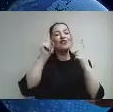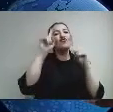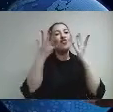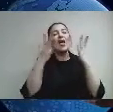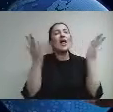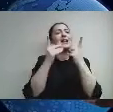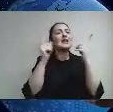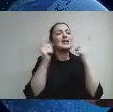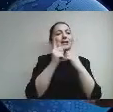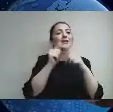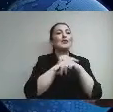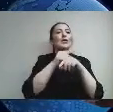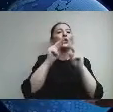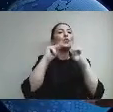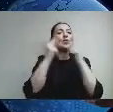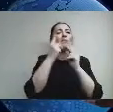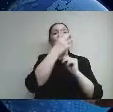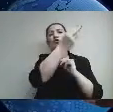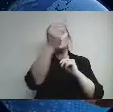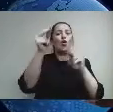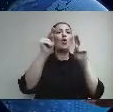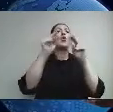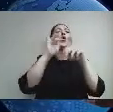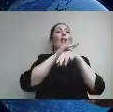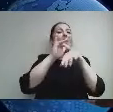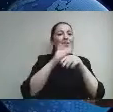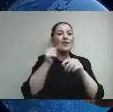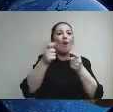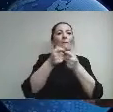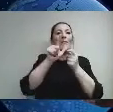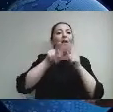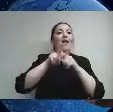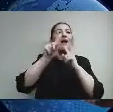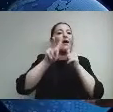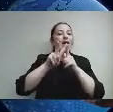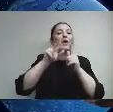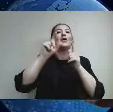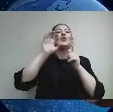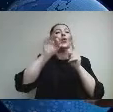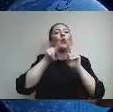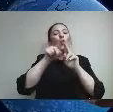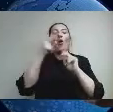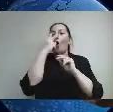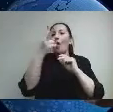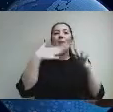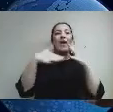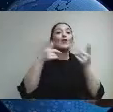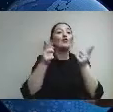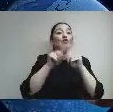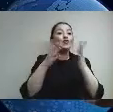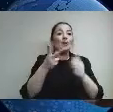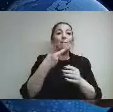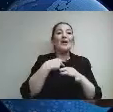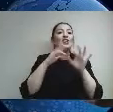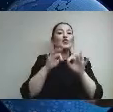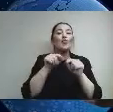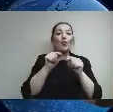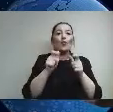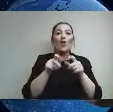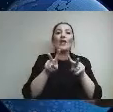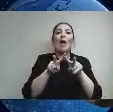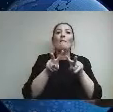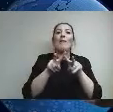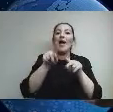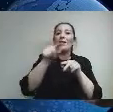Blind Look together with the visually impaired. I'd like to address a question to Mr. Mert at this moment. You said when I was at